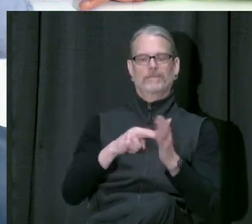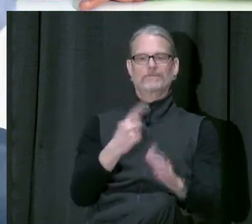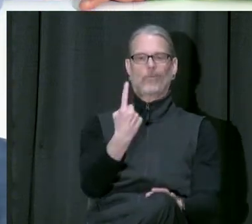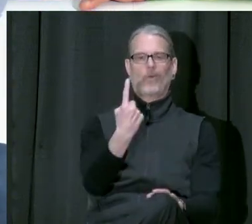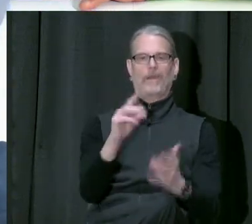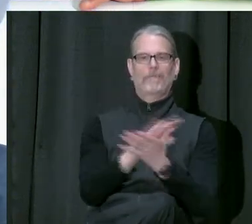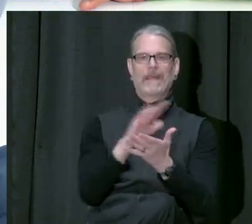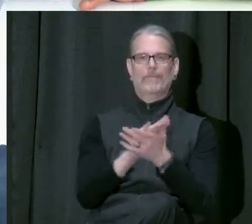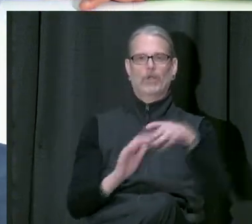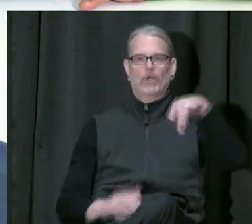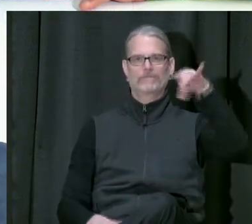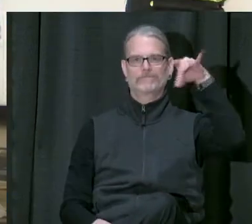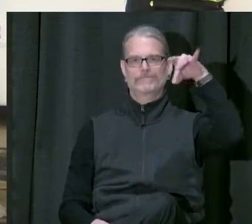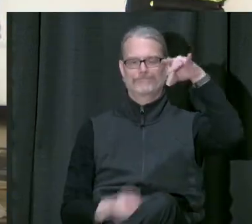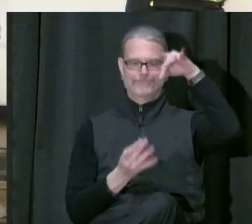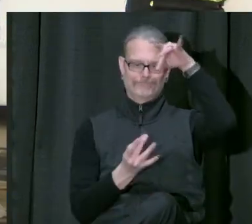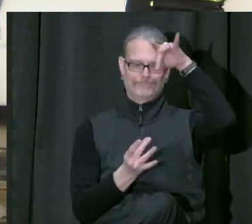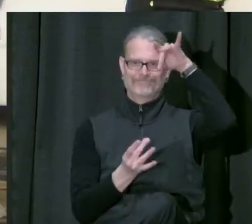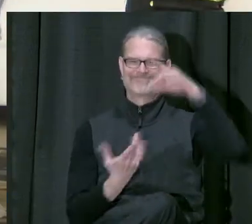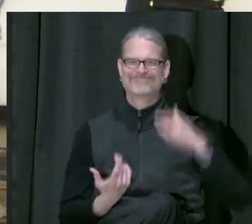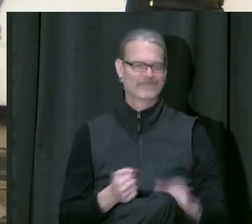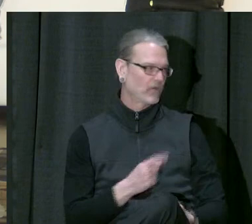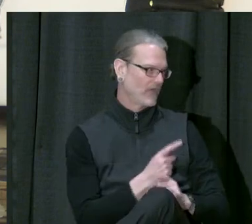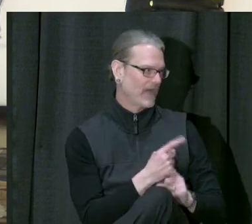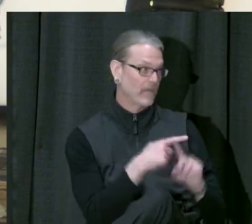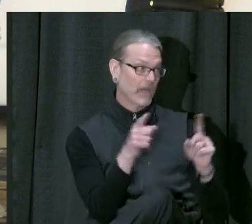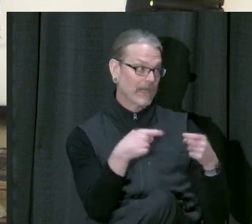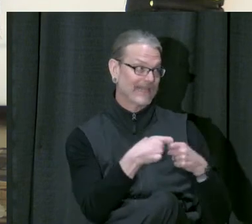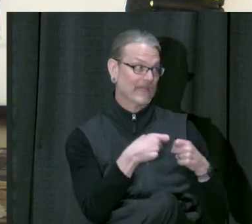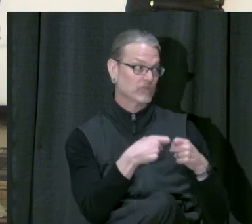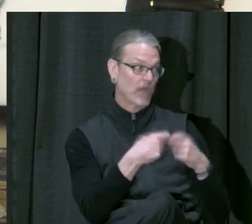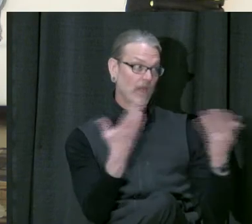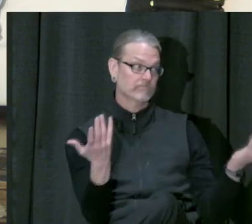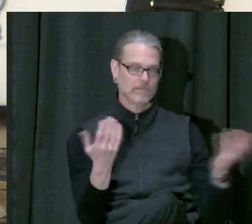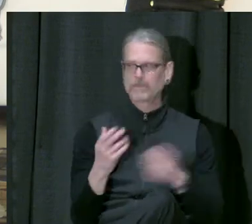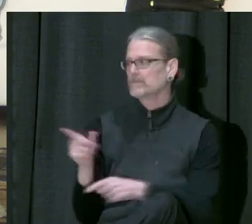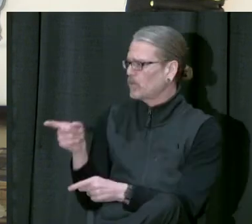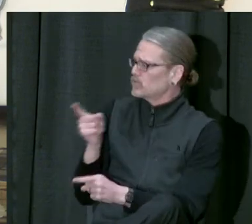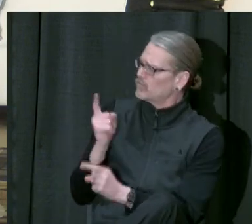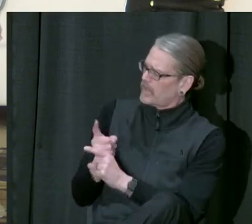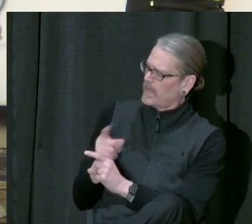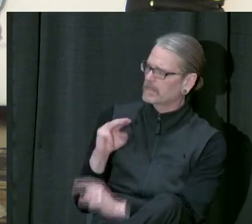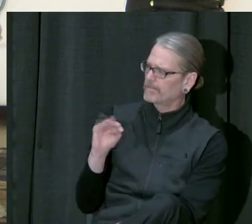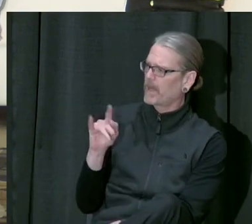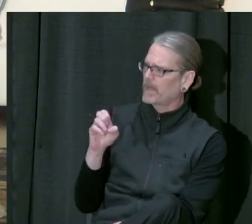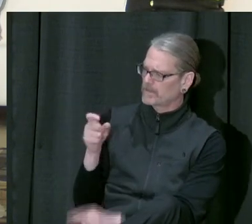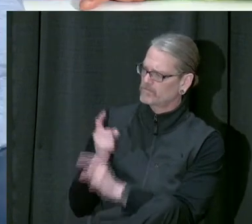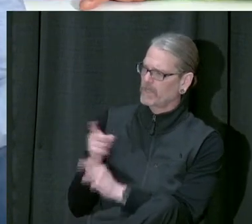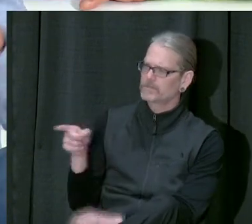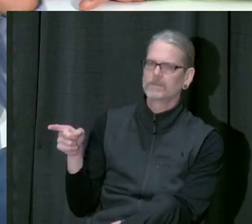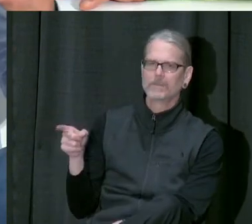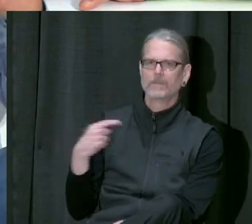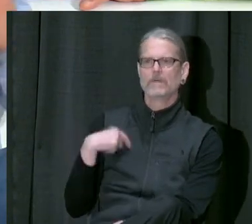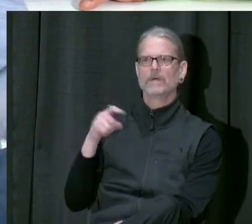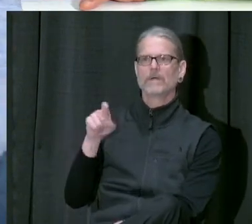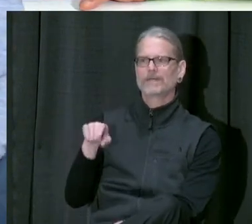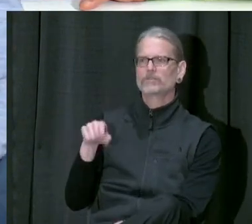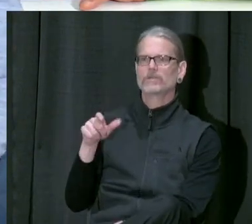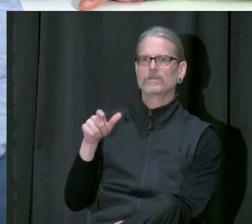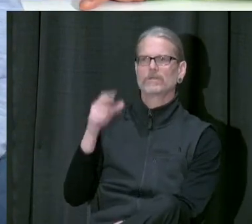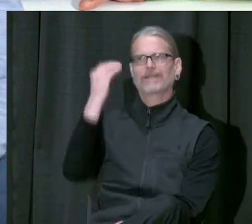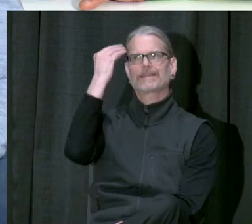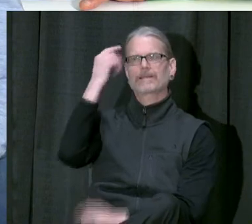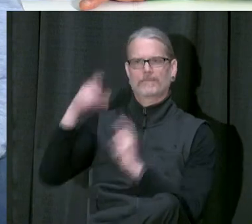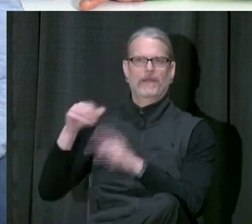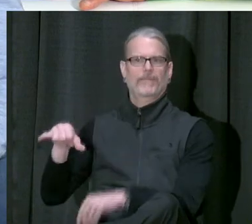what you know. Come out of the Stone Age and come back into the electronic age, buddy. Yeah, but you're absolutely right, Mike. And I should start thinking about